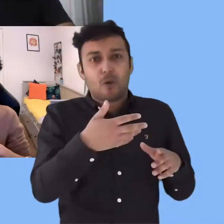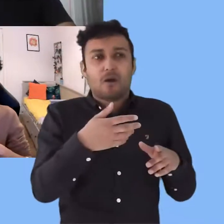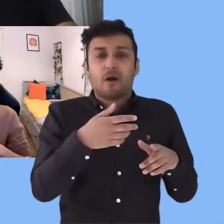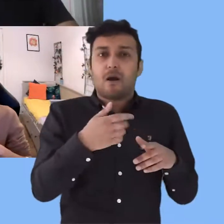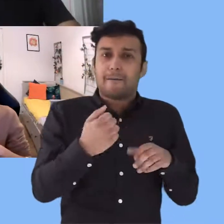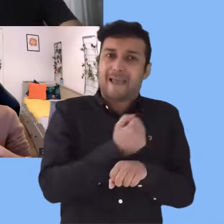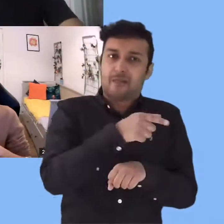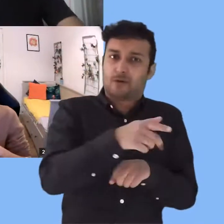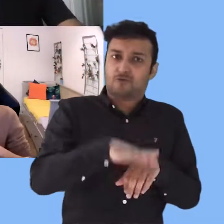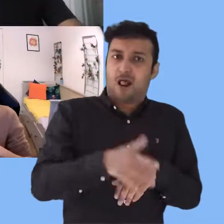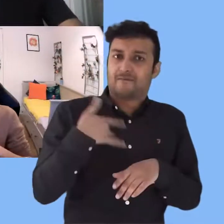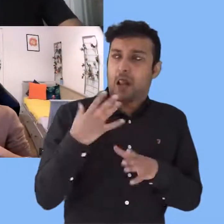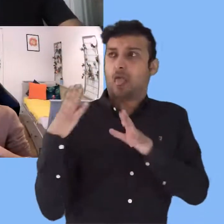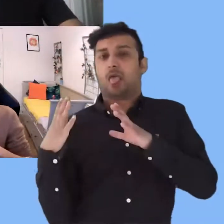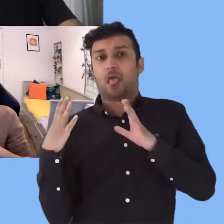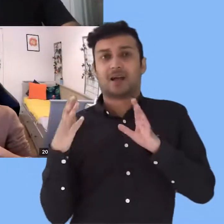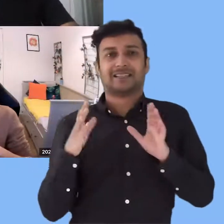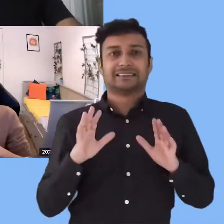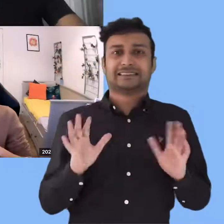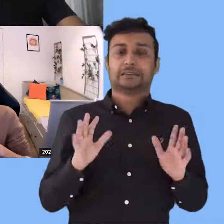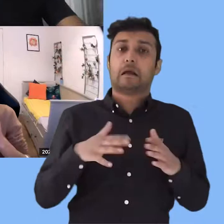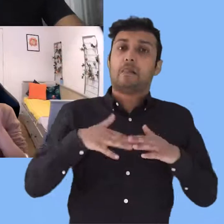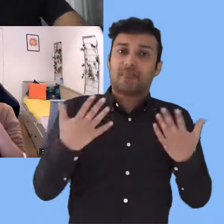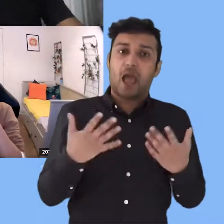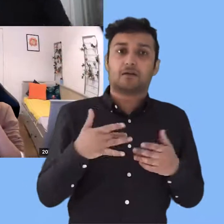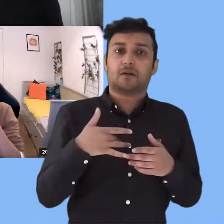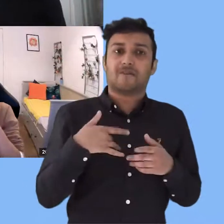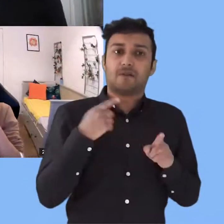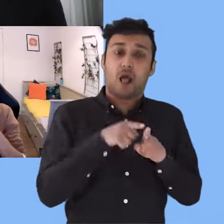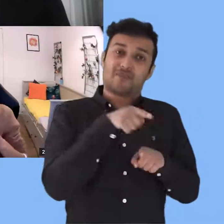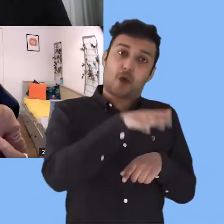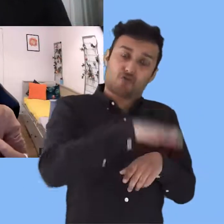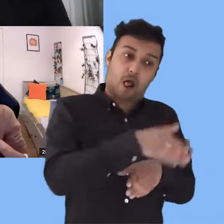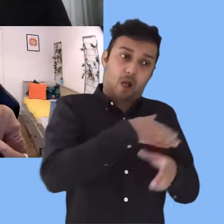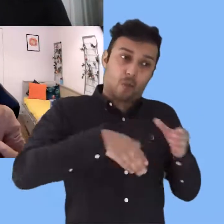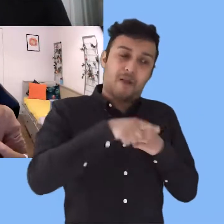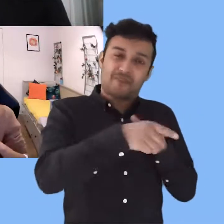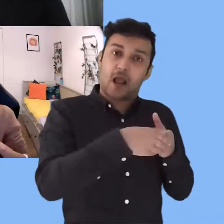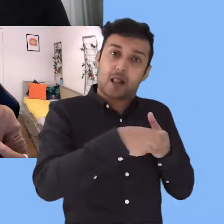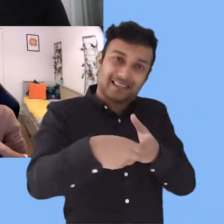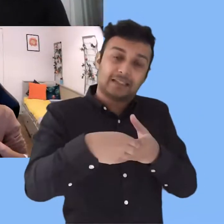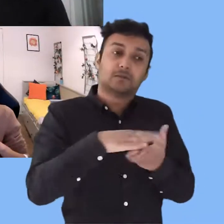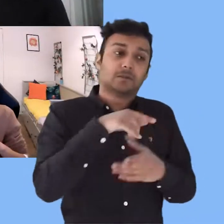in the sense of, you know, this is what I want to do. How they play. Yeah.